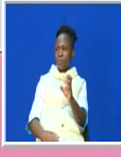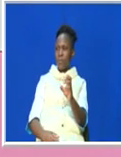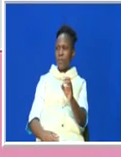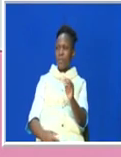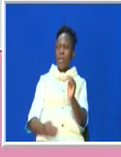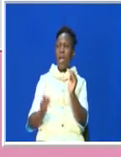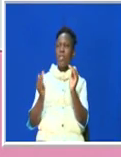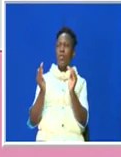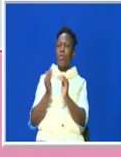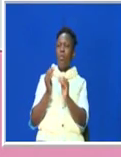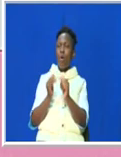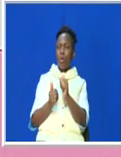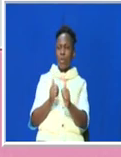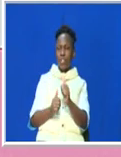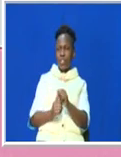smallest?